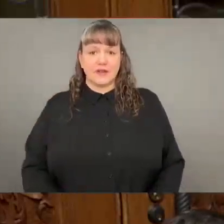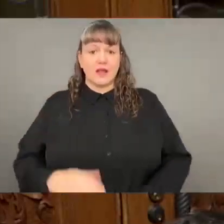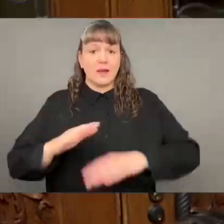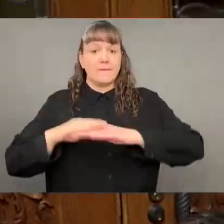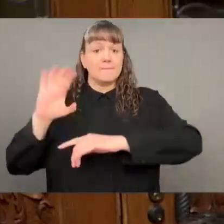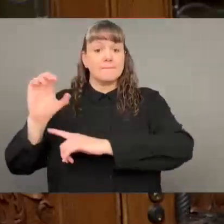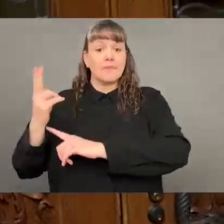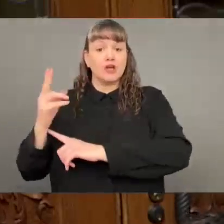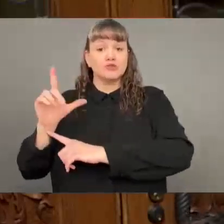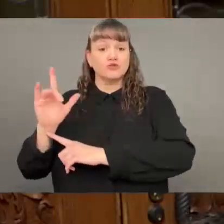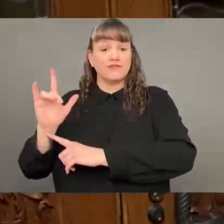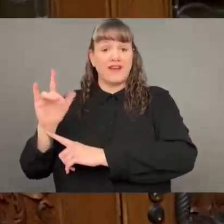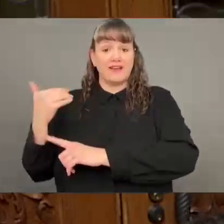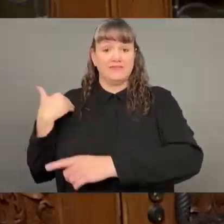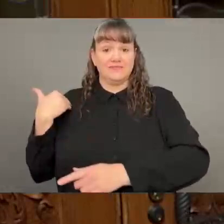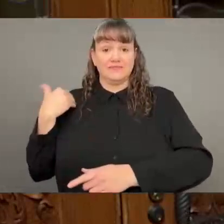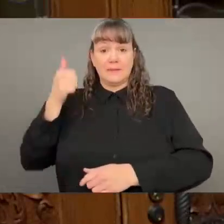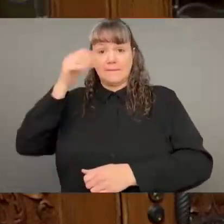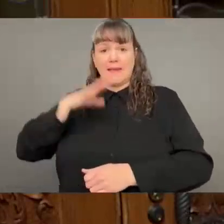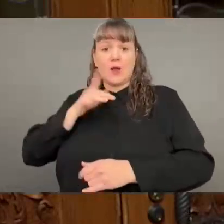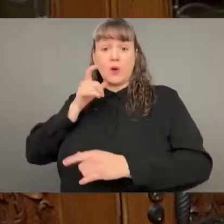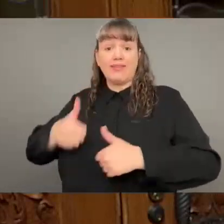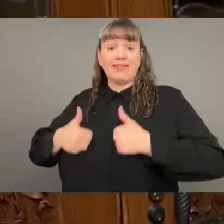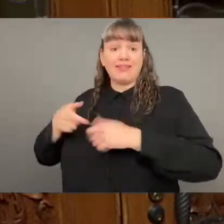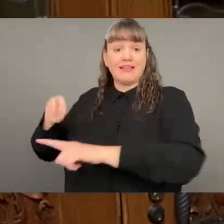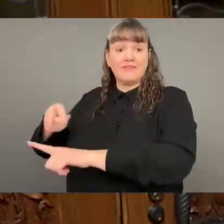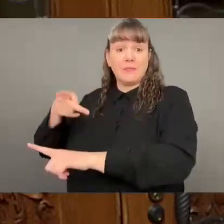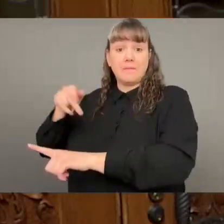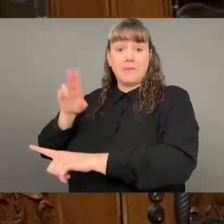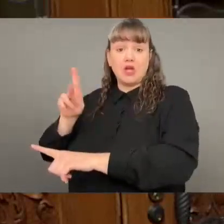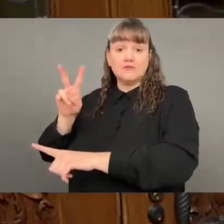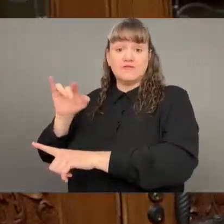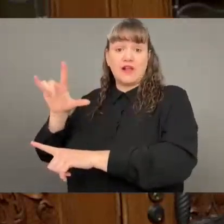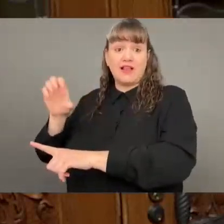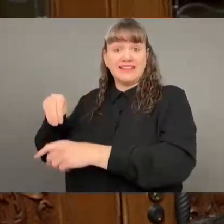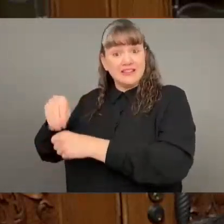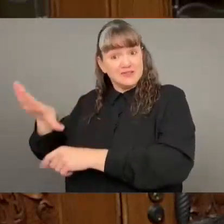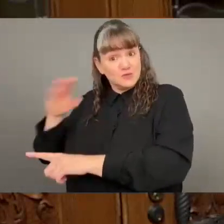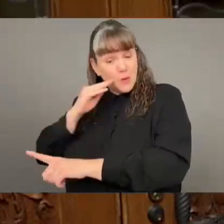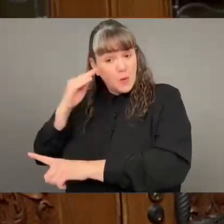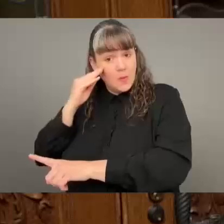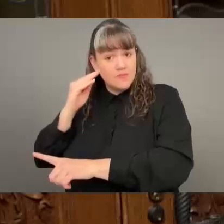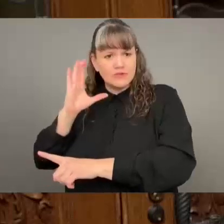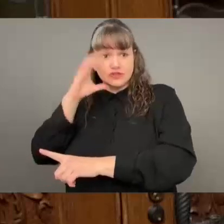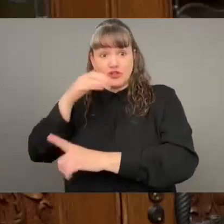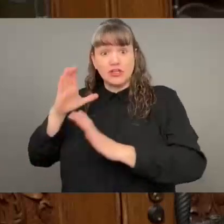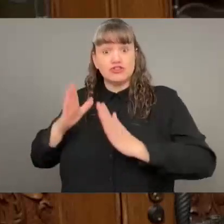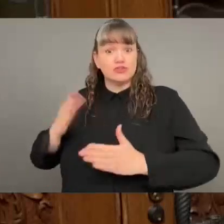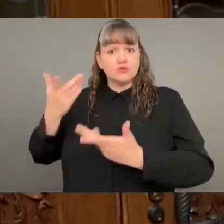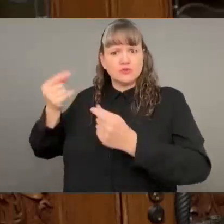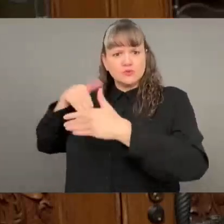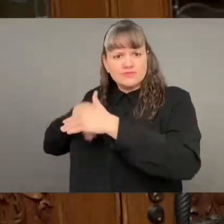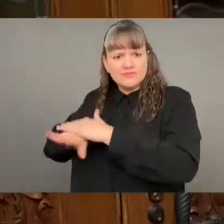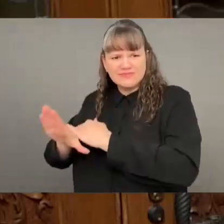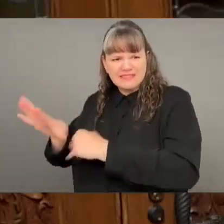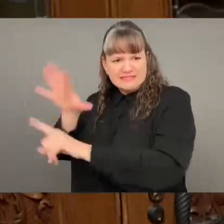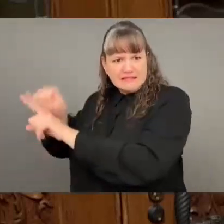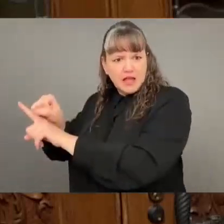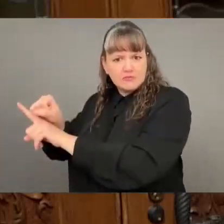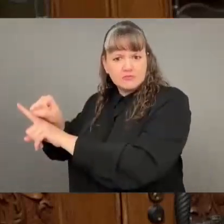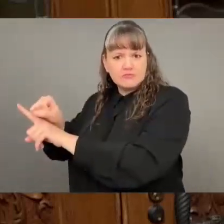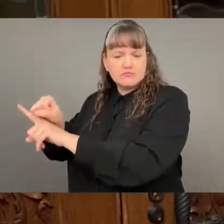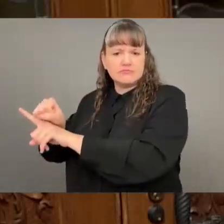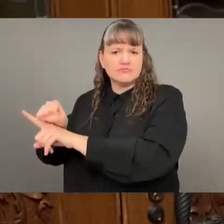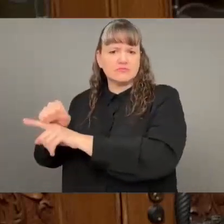A stranger rammed a car through his garage, broke in, wrapped a chain around his neck, and threatened to kill him.